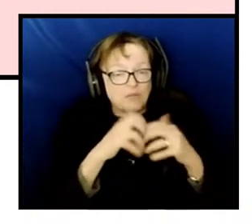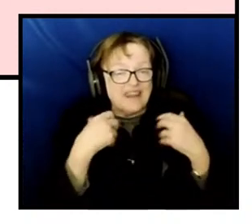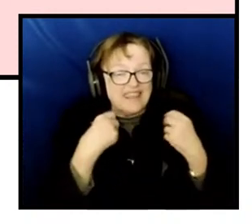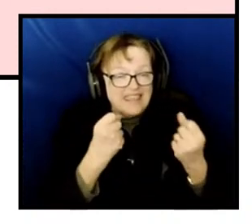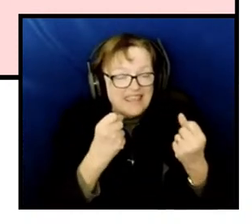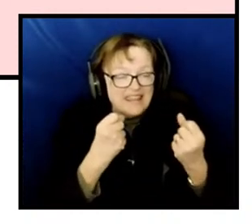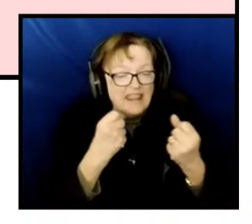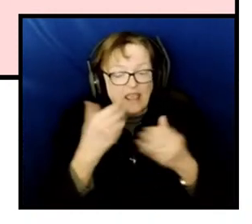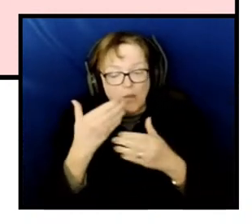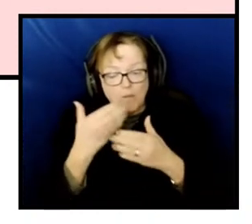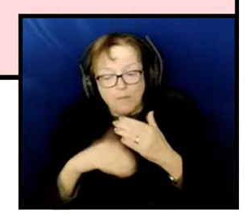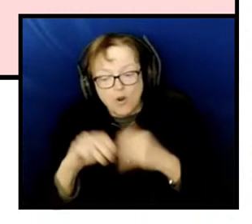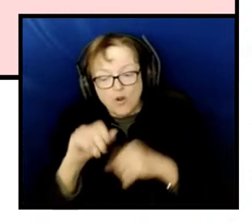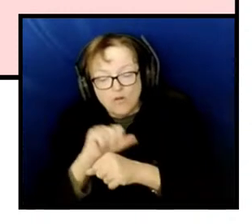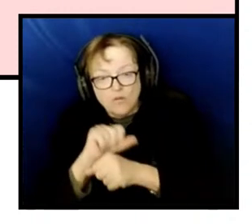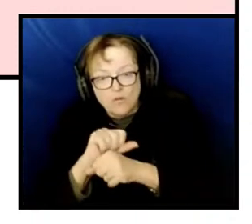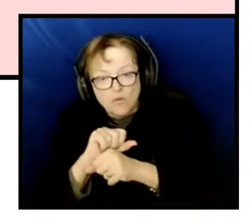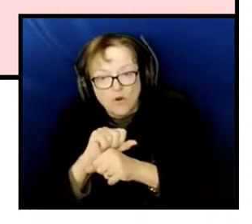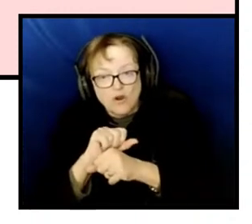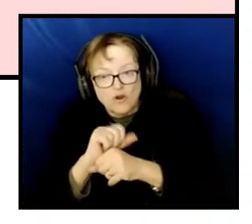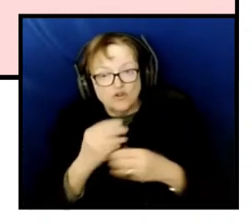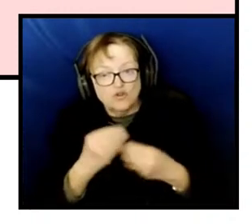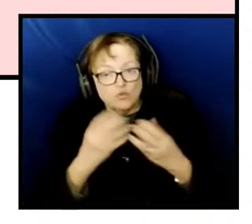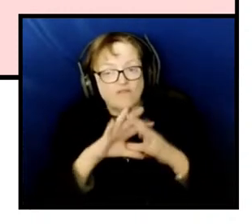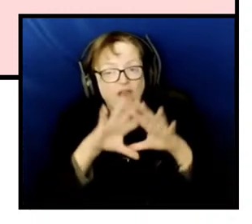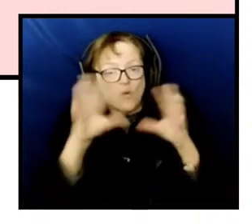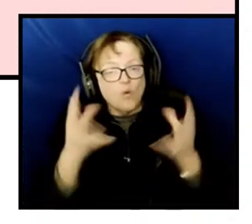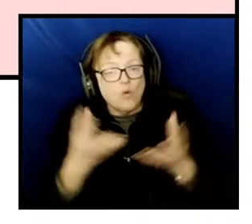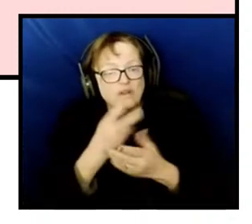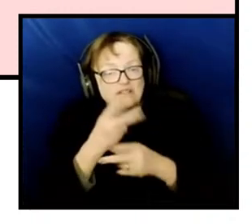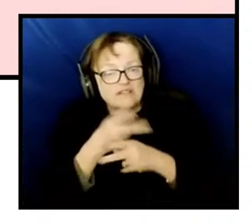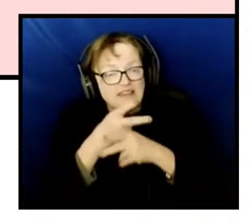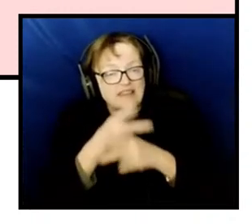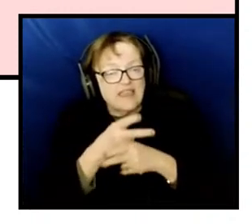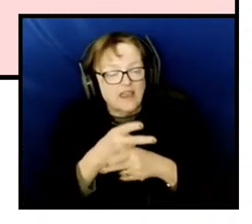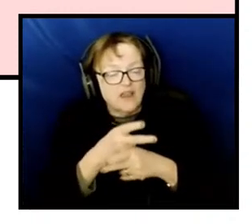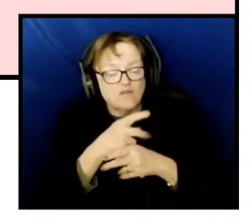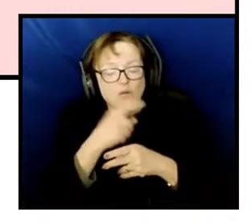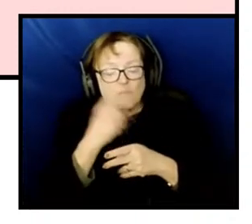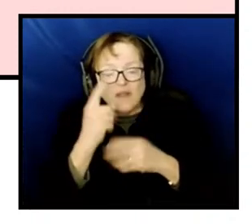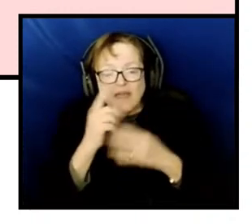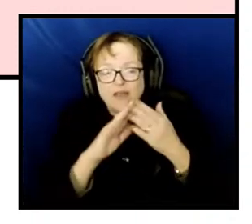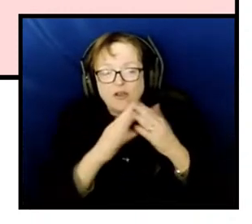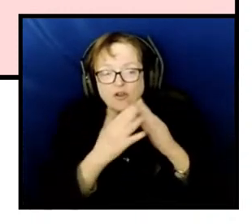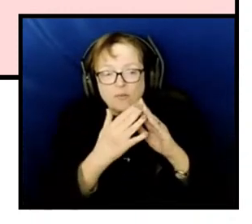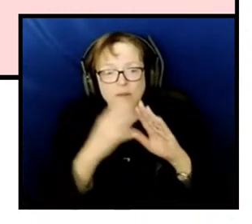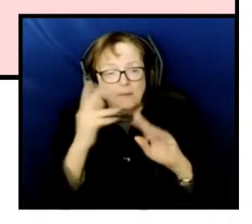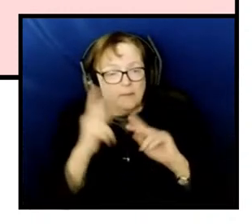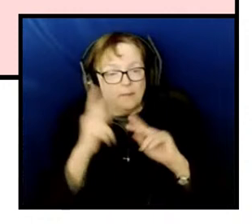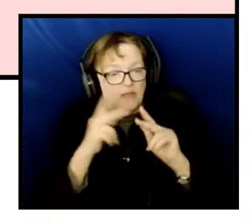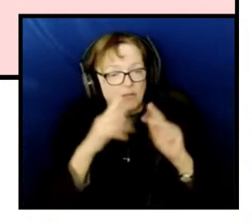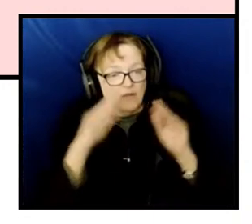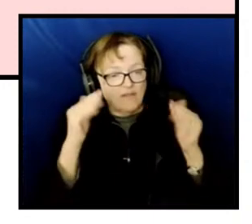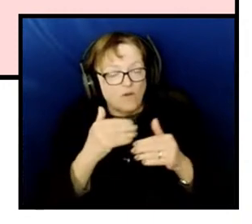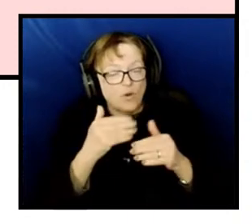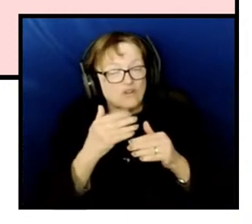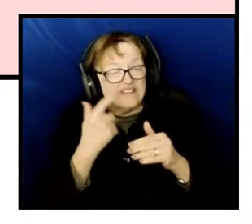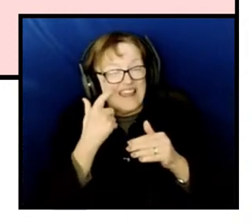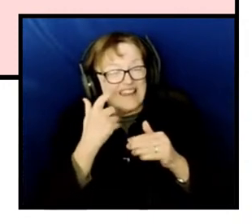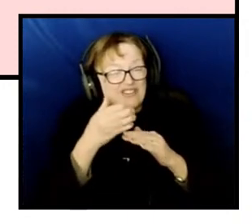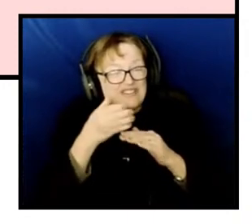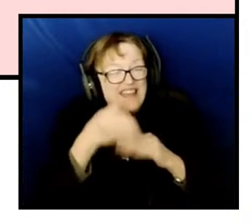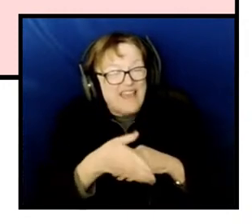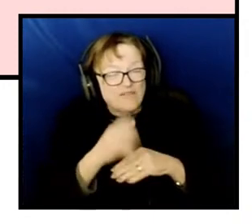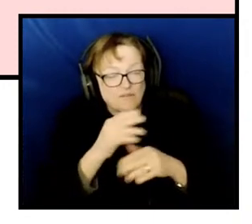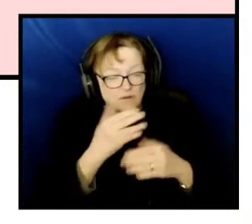and birth work to provide holistic care for Black bleeding and birthing people with a focus on postpartum care. We aim